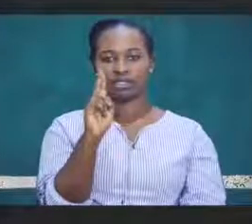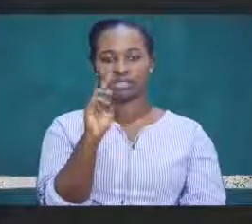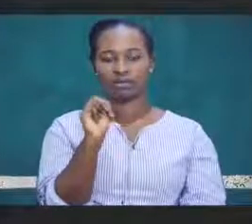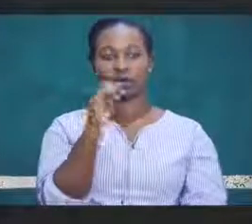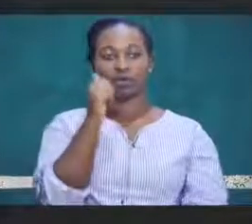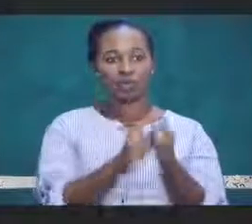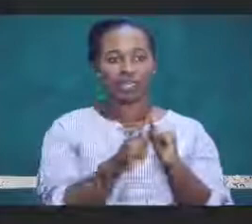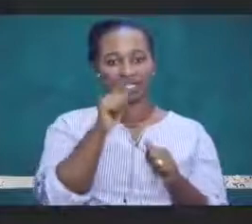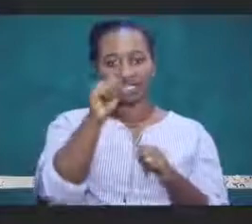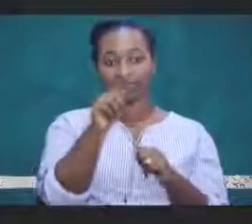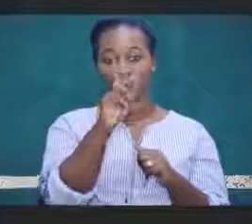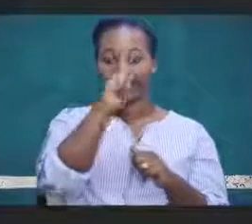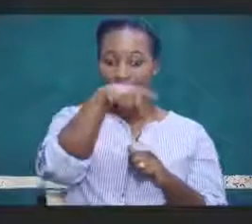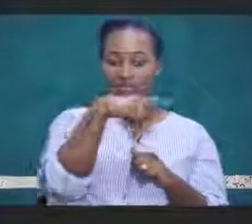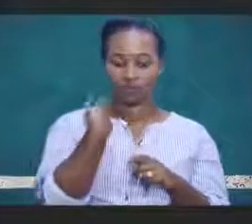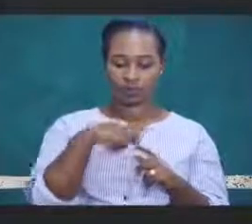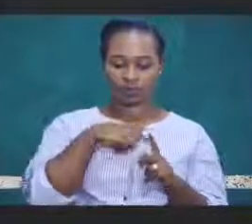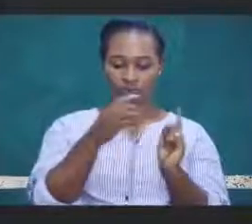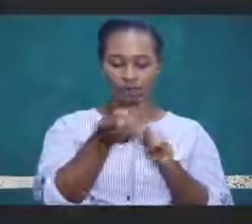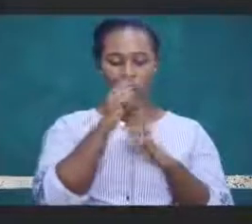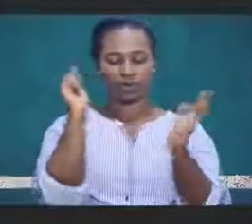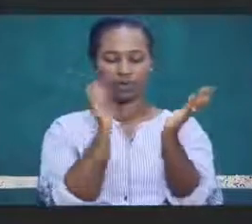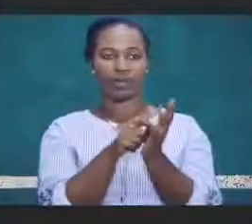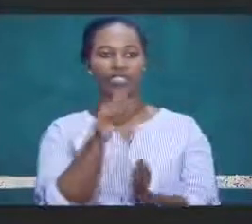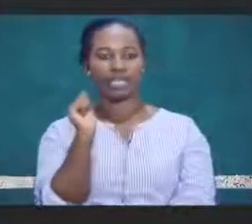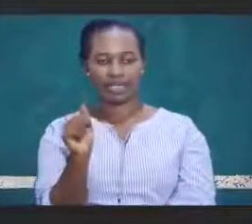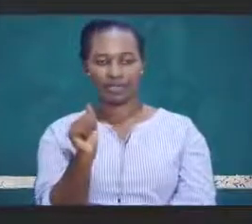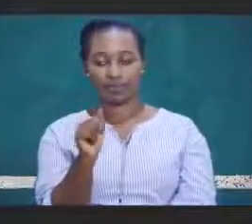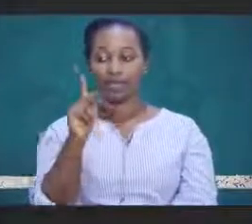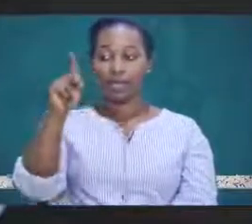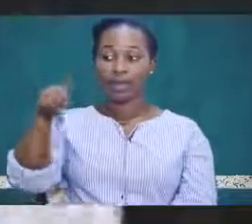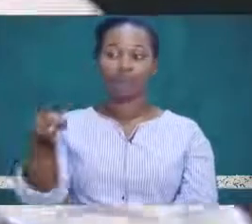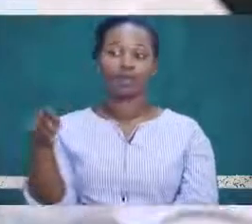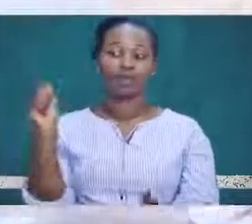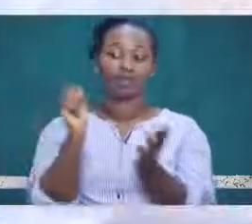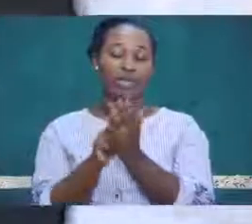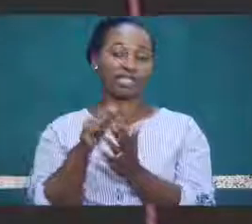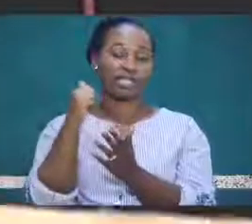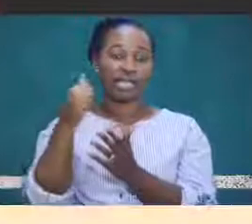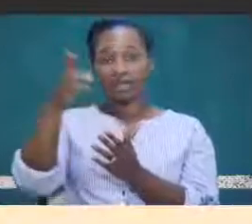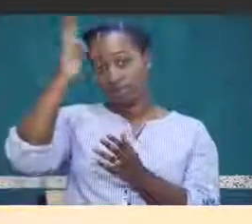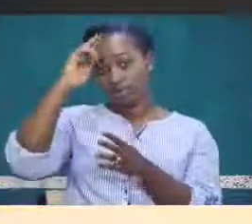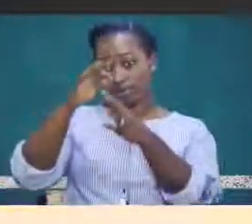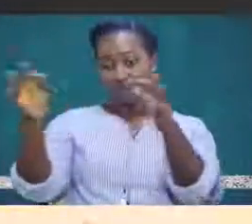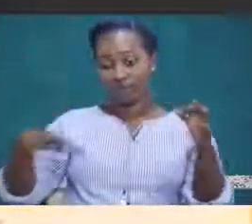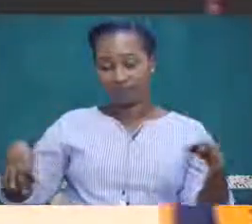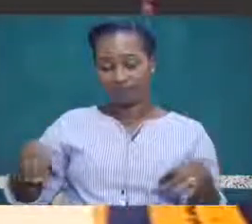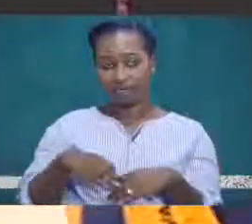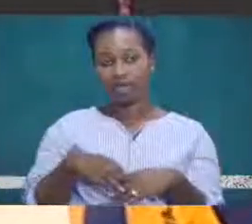momentum that we get at point A. So momentum at A is going to be, look, remember the formula for